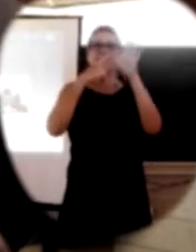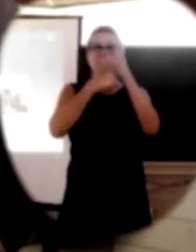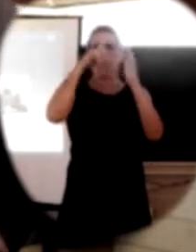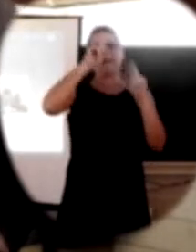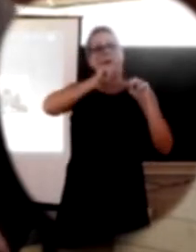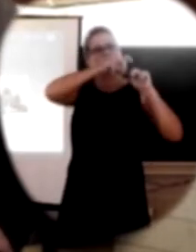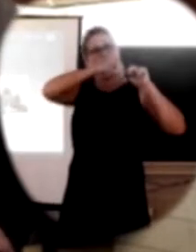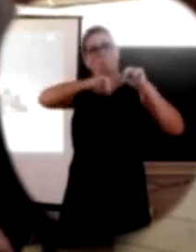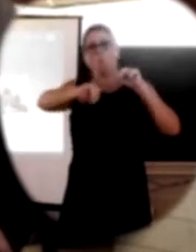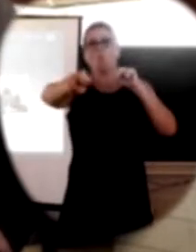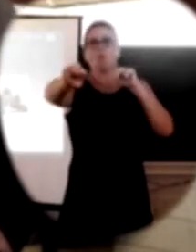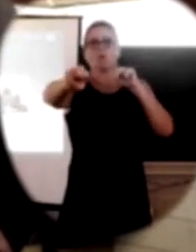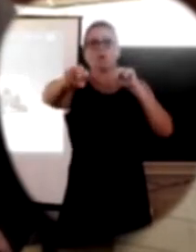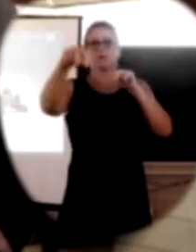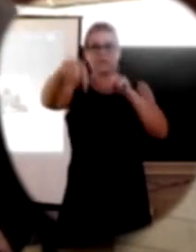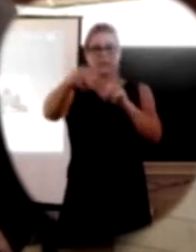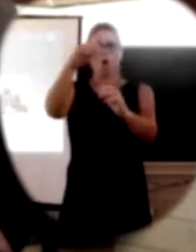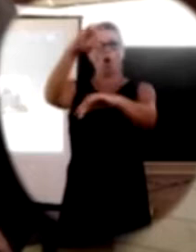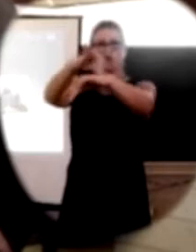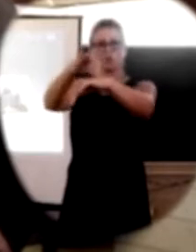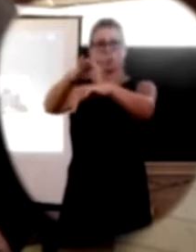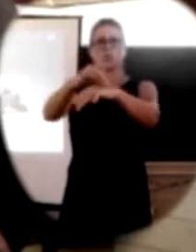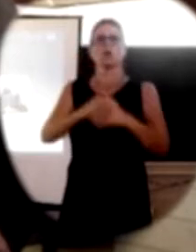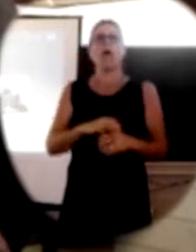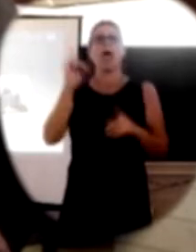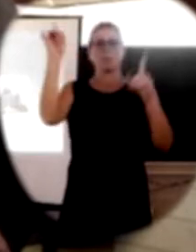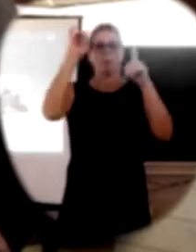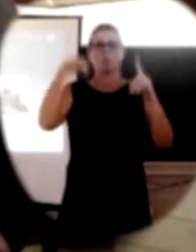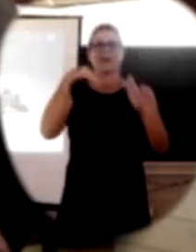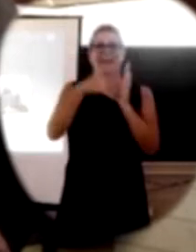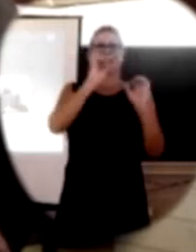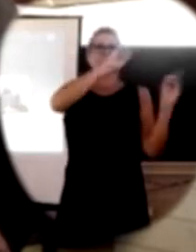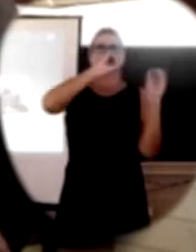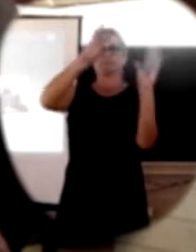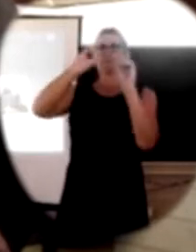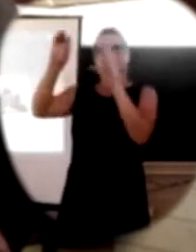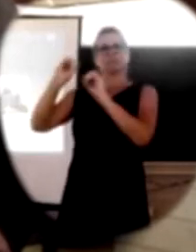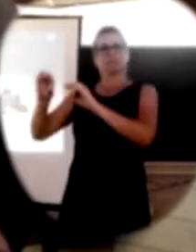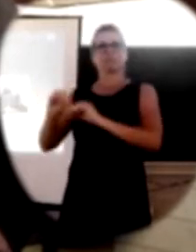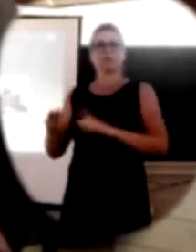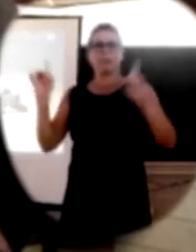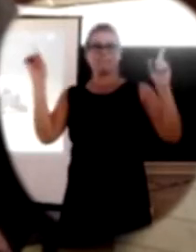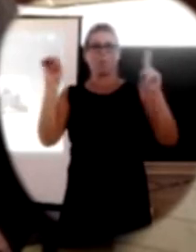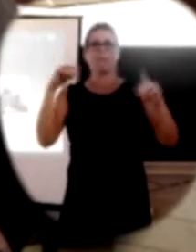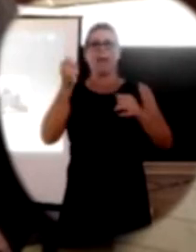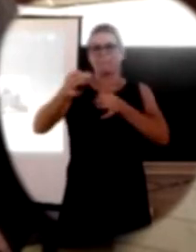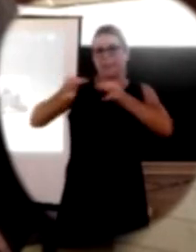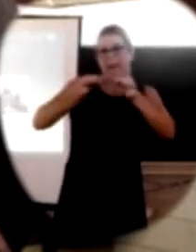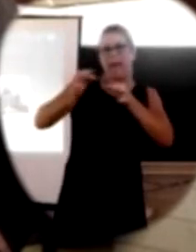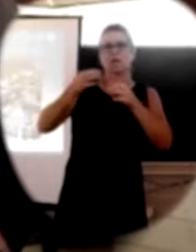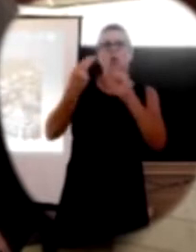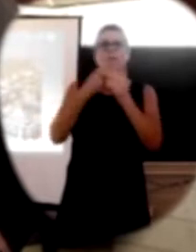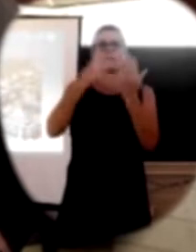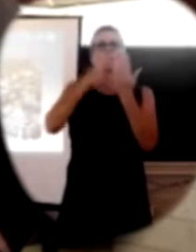to access, and we're currently doing the outfit and the facilities planning with the